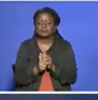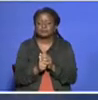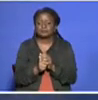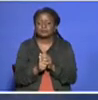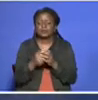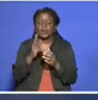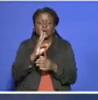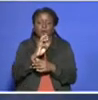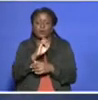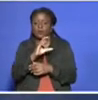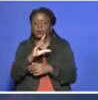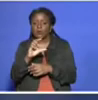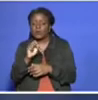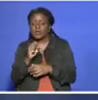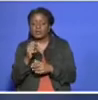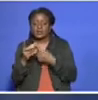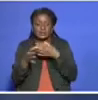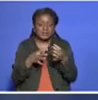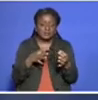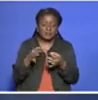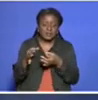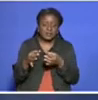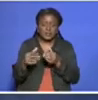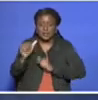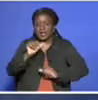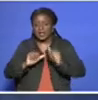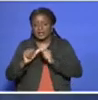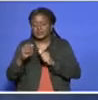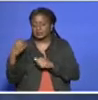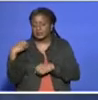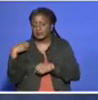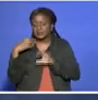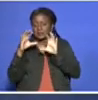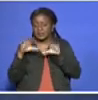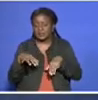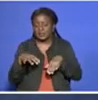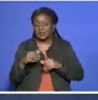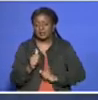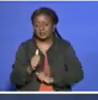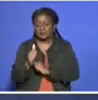Now, Wells did explain the course of action employers can legally pursue.